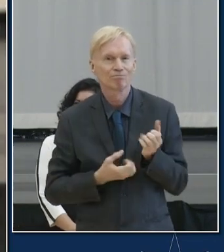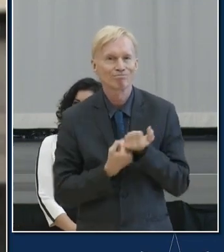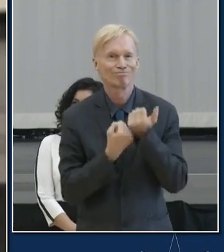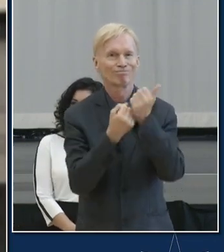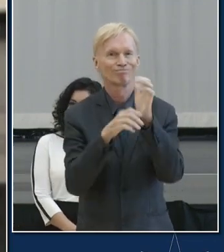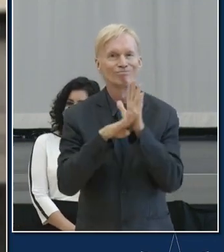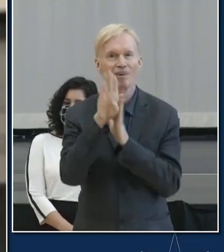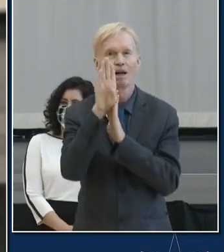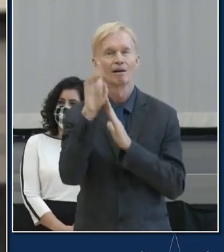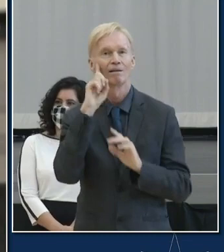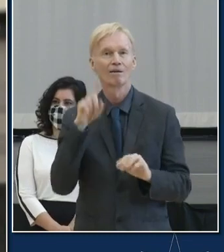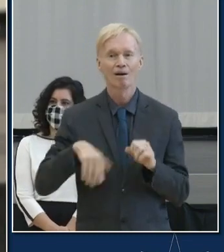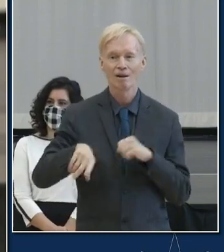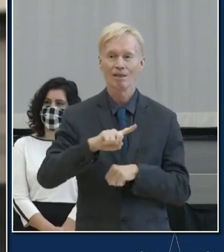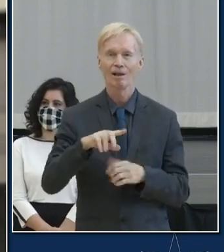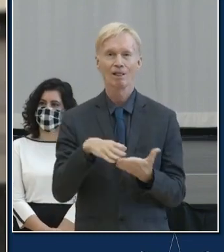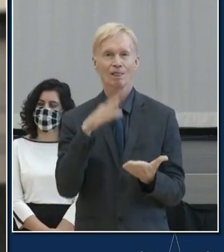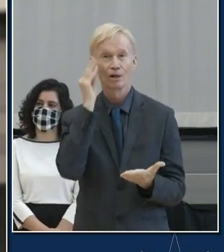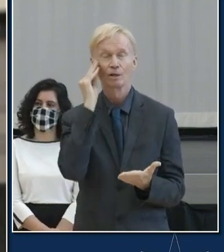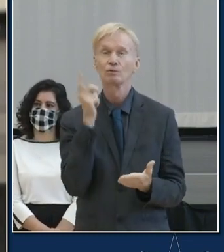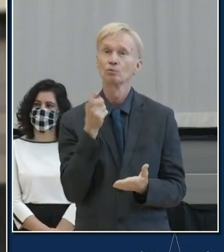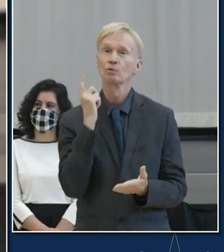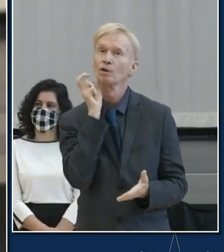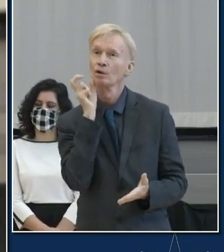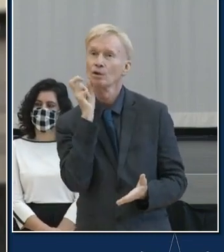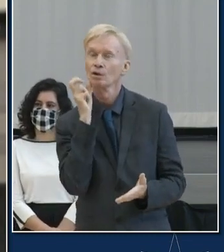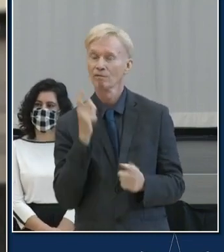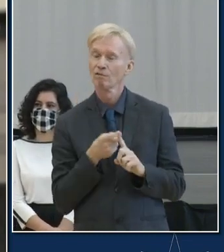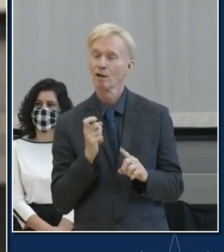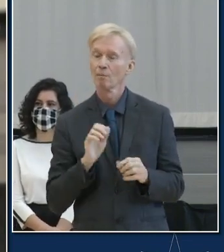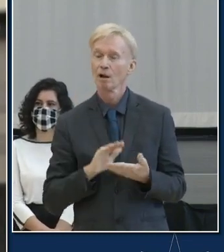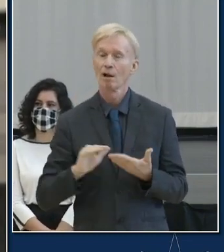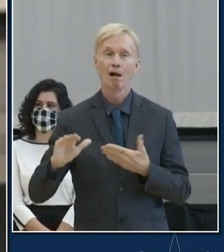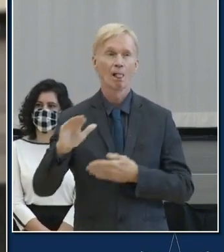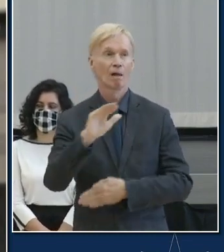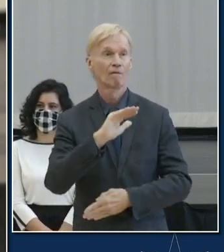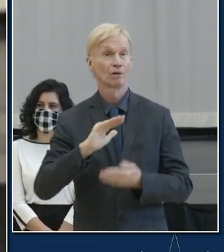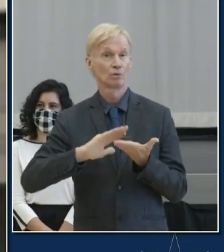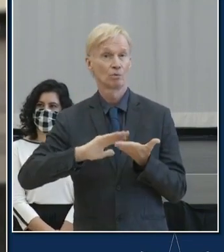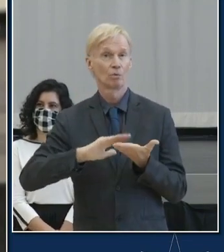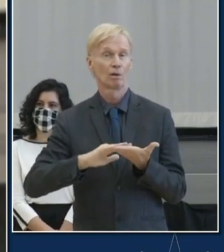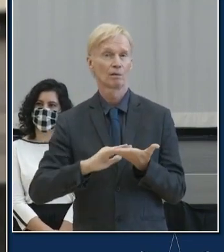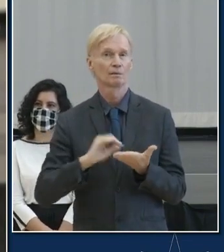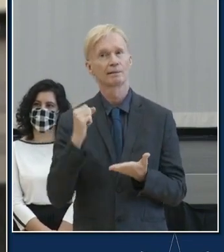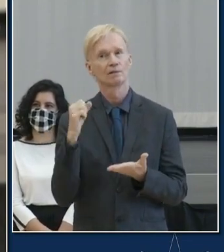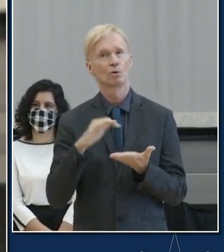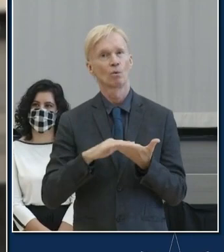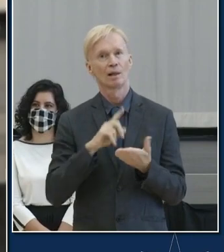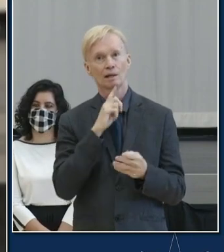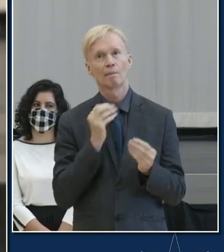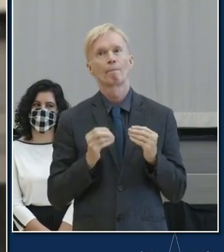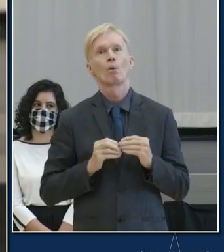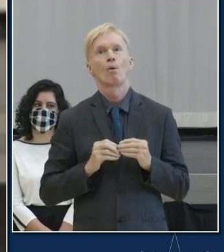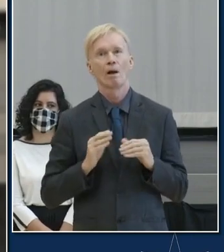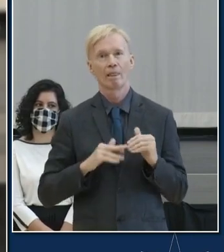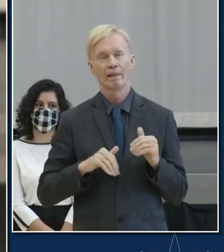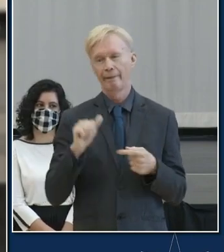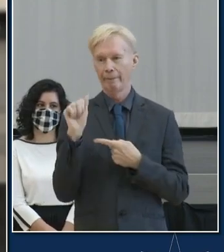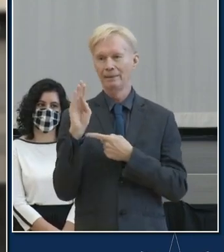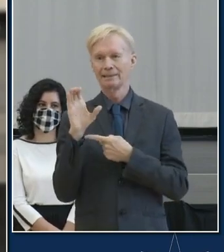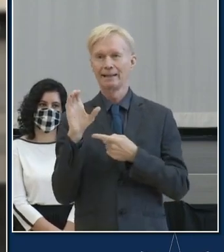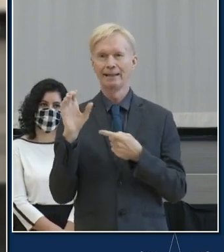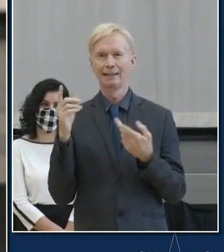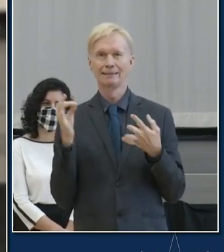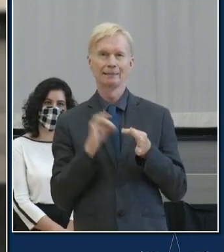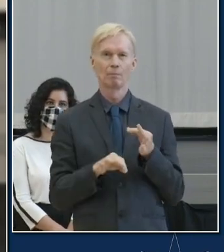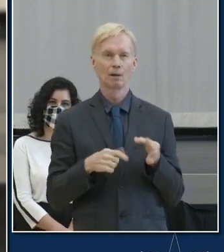to learn. As you heard today, and we know from across our schools are more than just places where our kids learn their ABCs. They